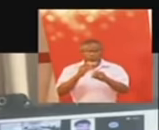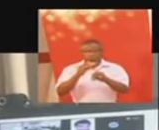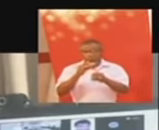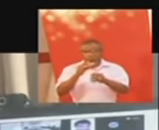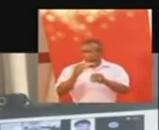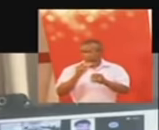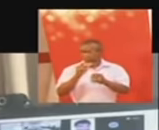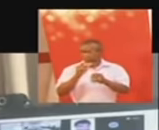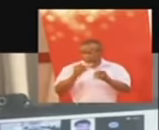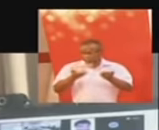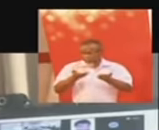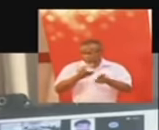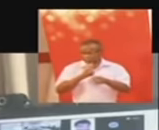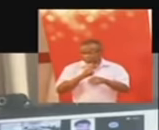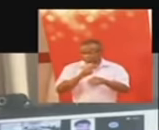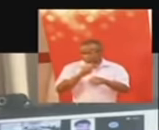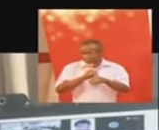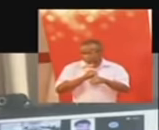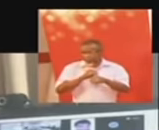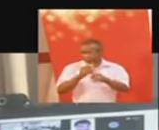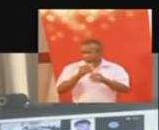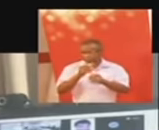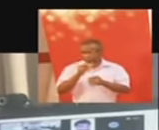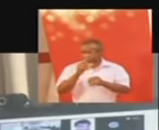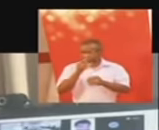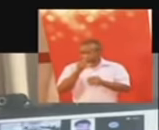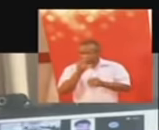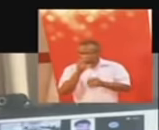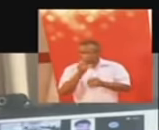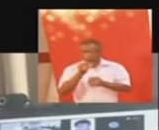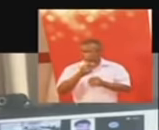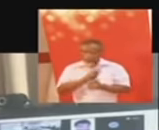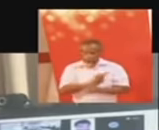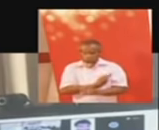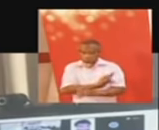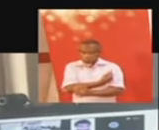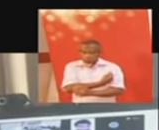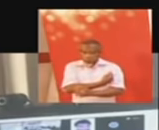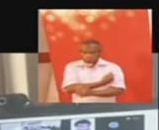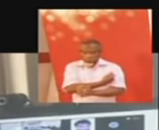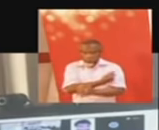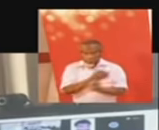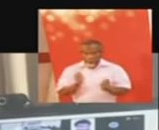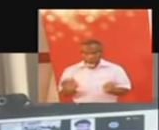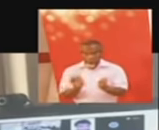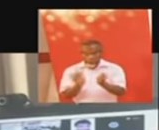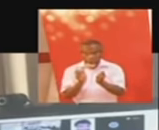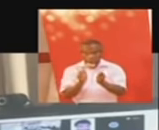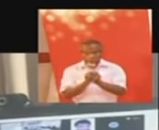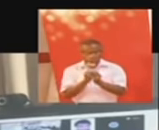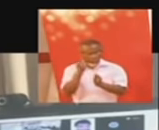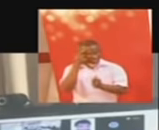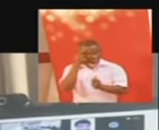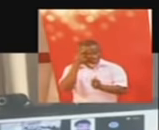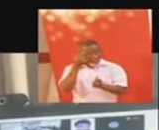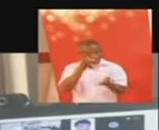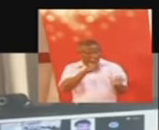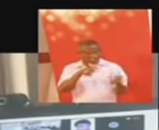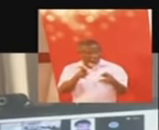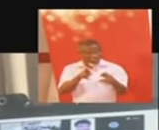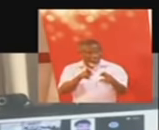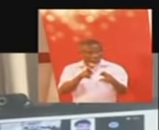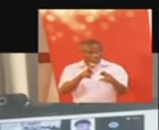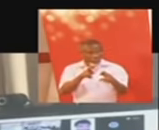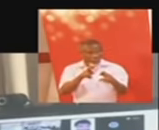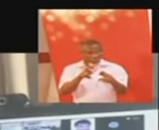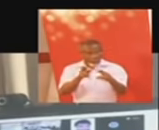flu vaccination drive. Do you believe that we are adequately positioned to fight against what is now being described as a